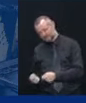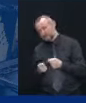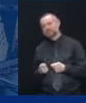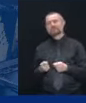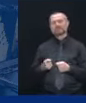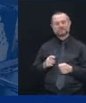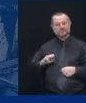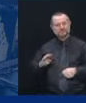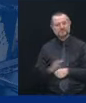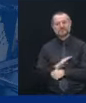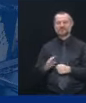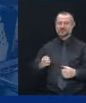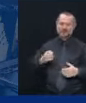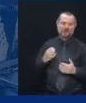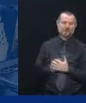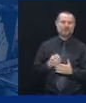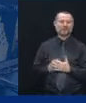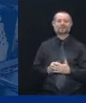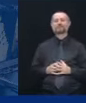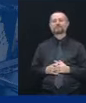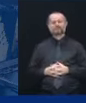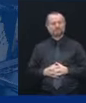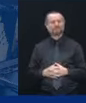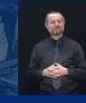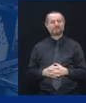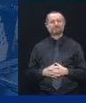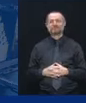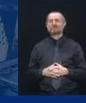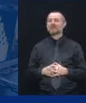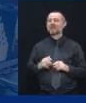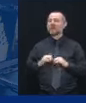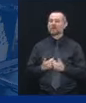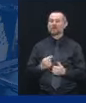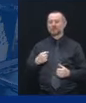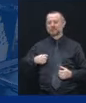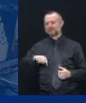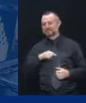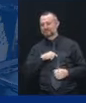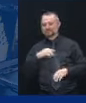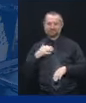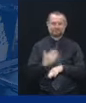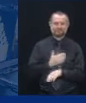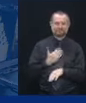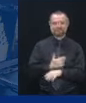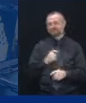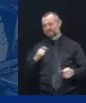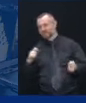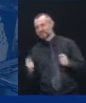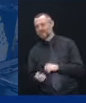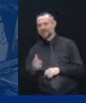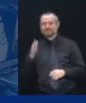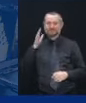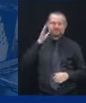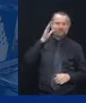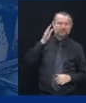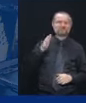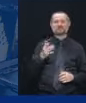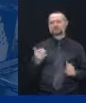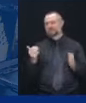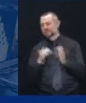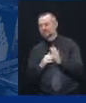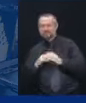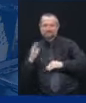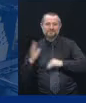It's how fast we reopen, how we reimagine, how we rebuild. This is